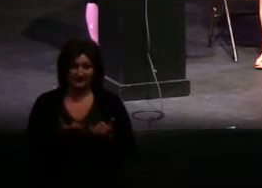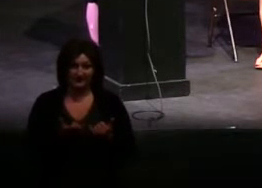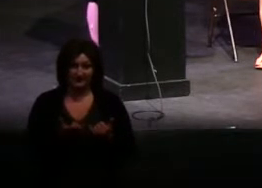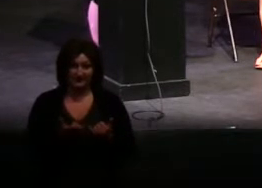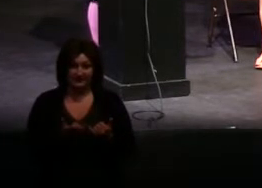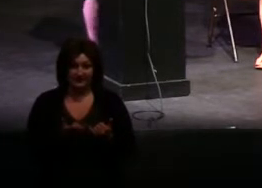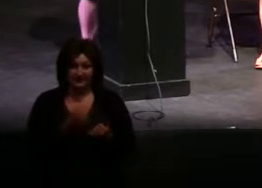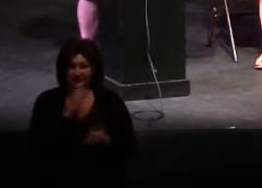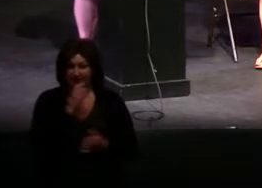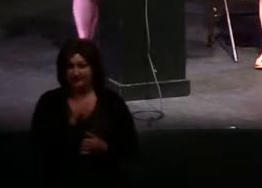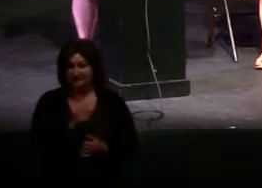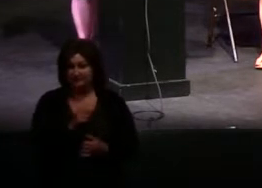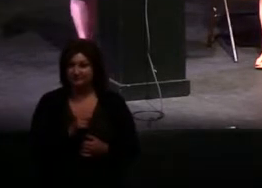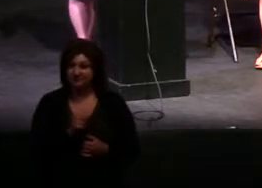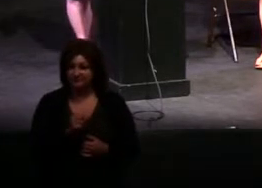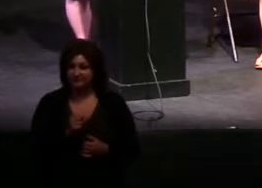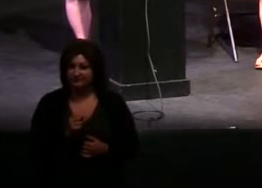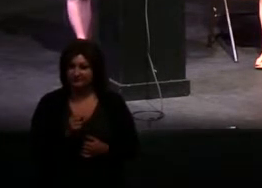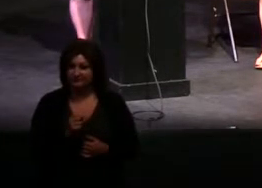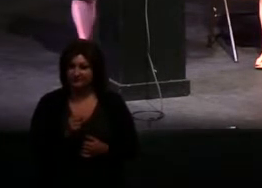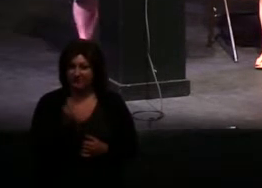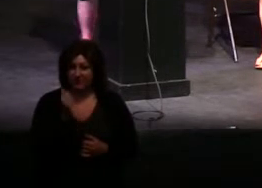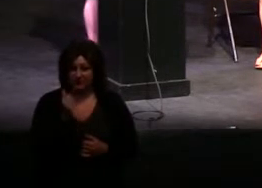This is a very old,